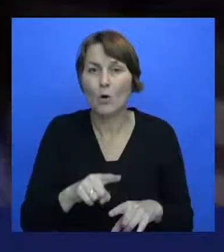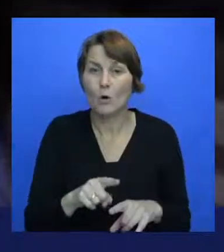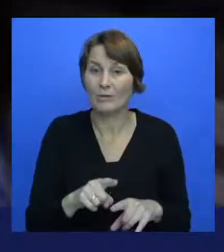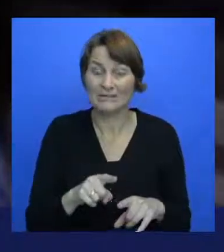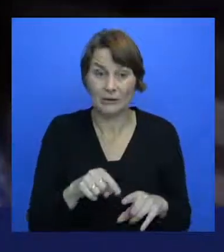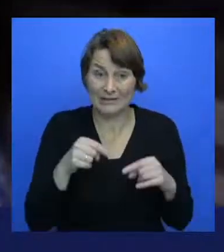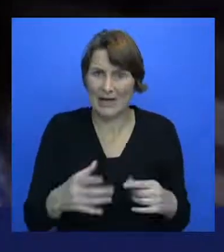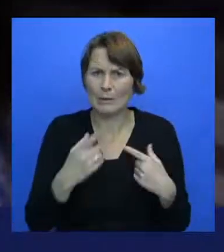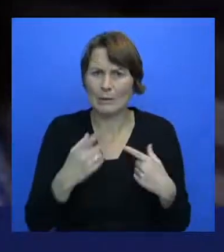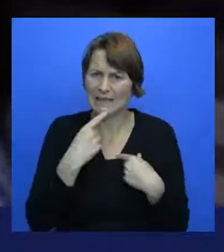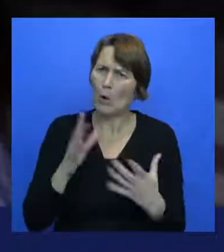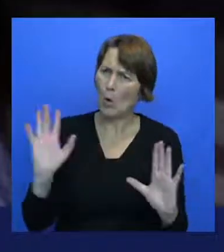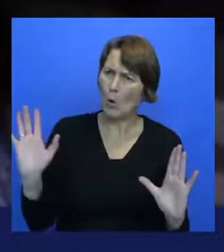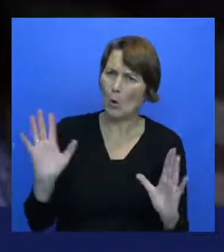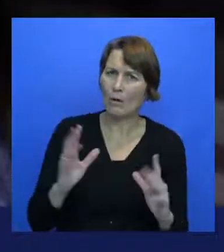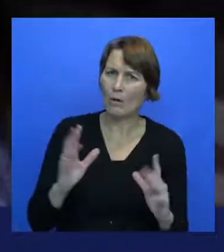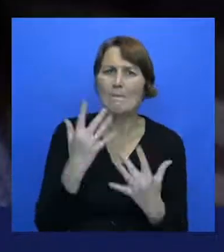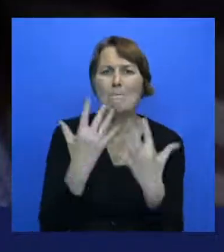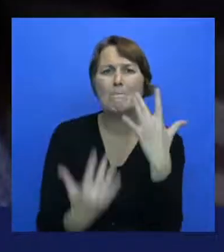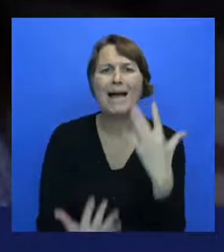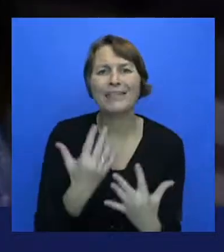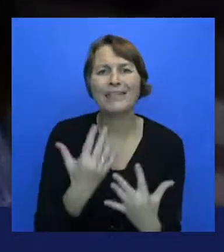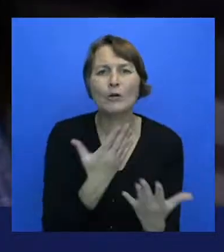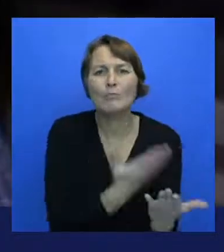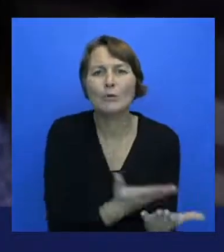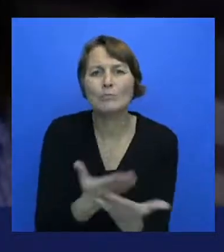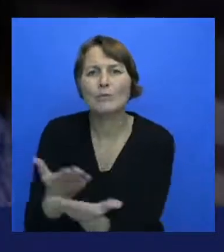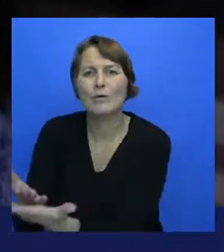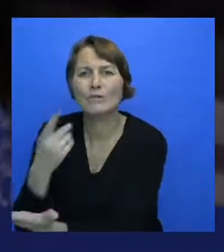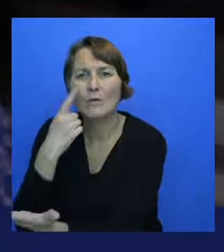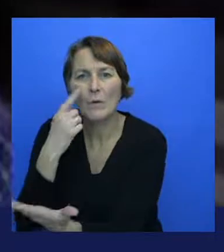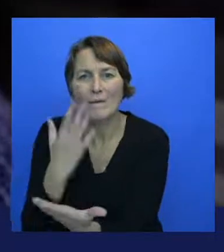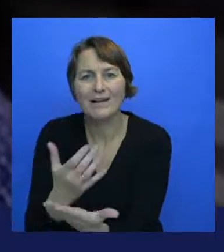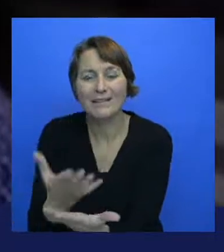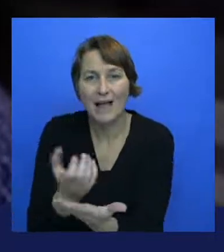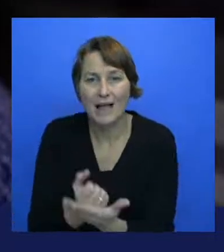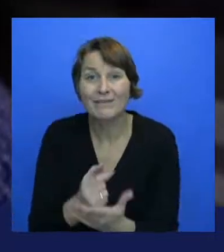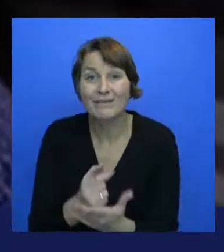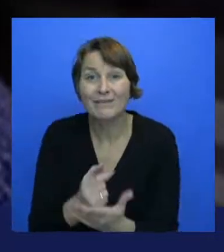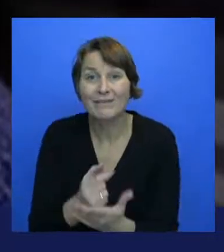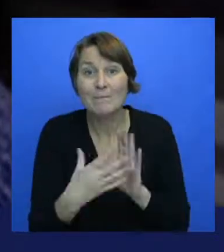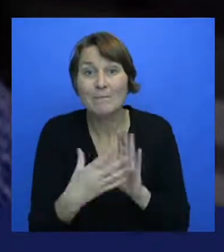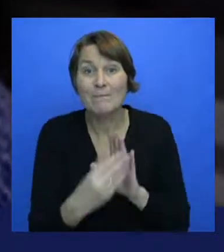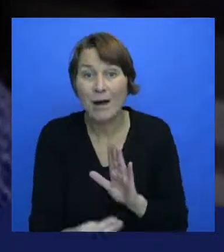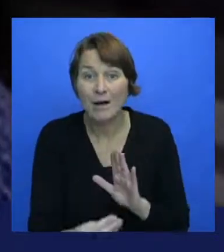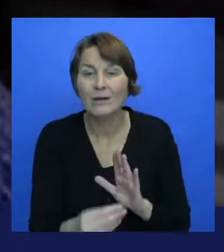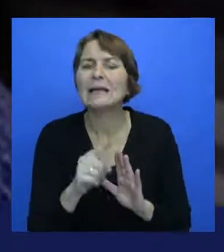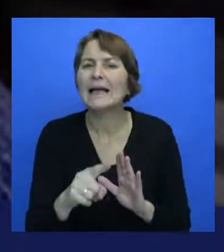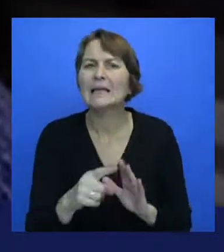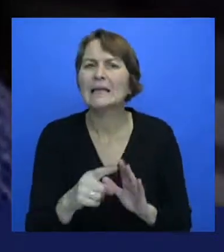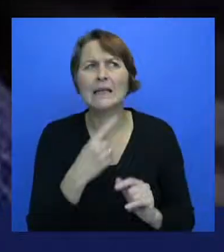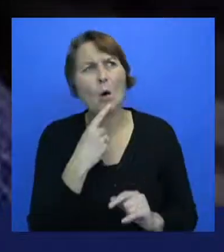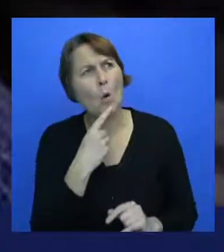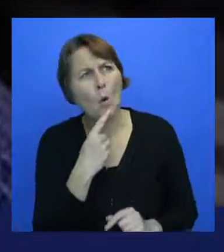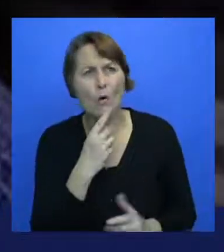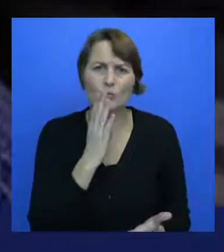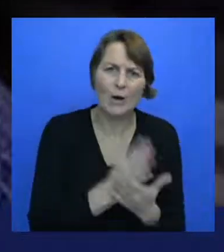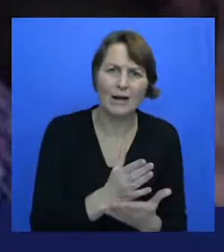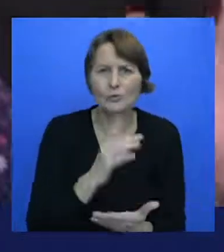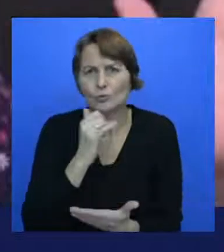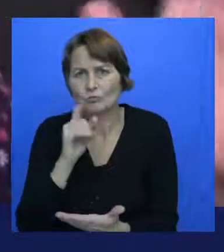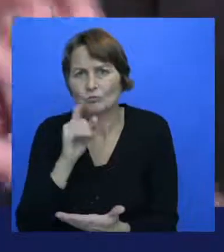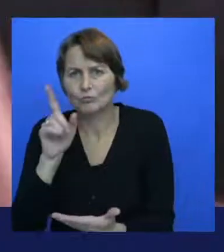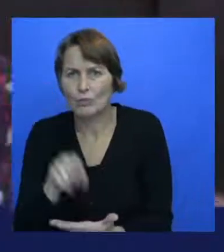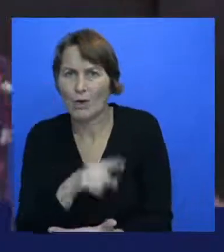these neural net models, it's deeply concerning for the validity of the process. And it's very squishy. Like, here's an